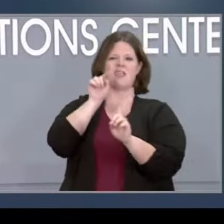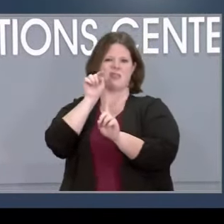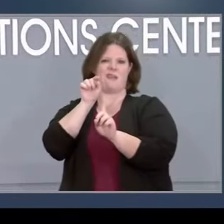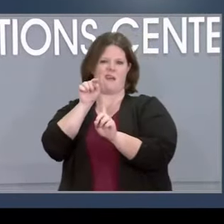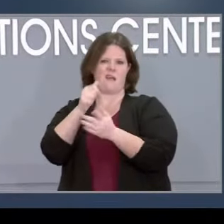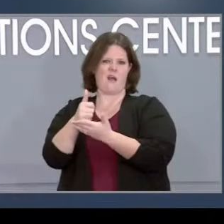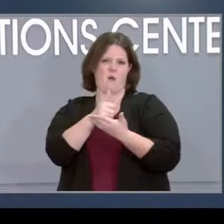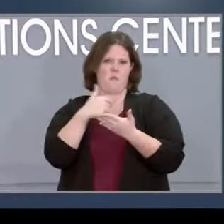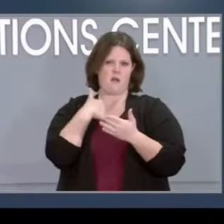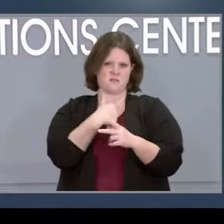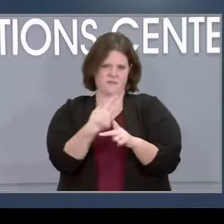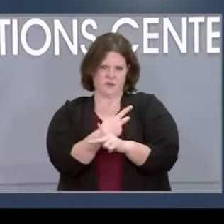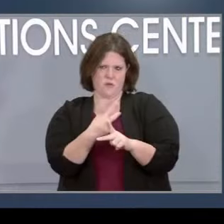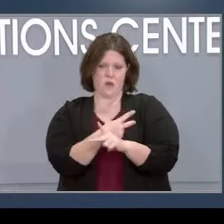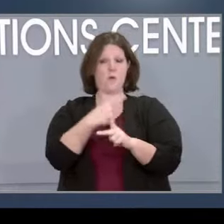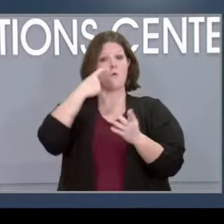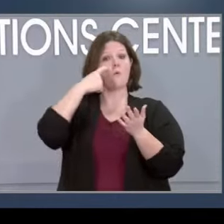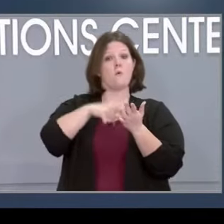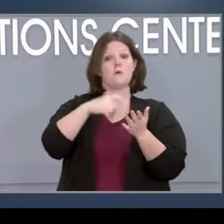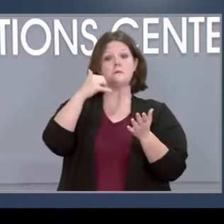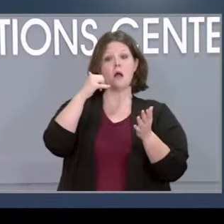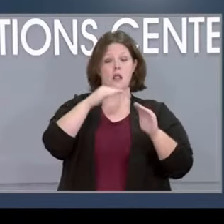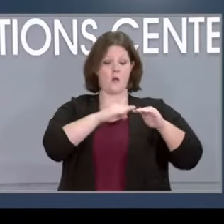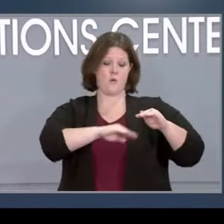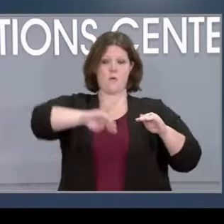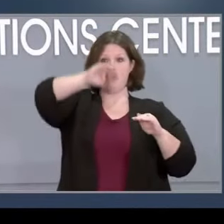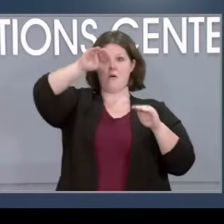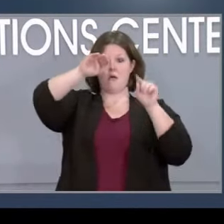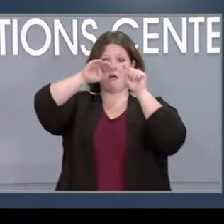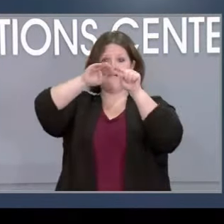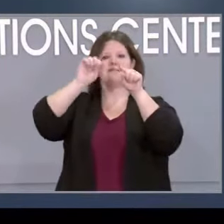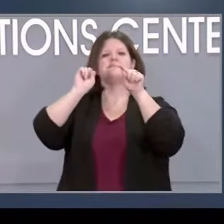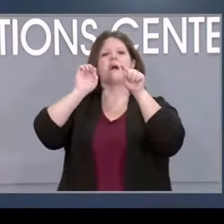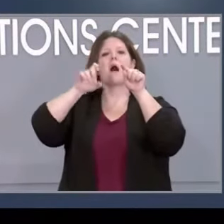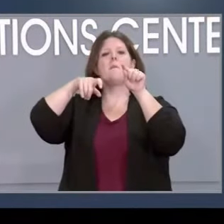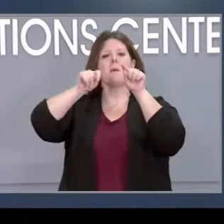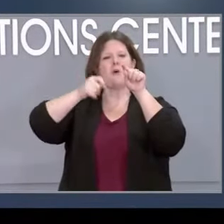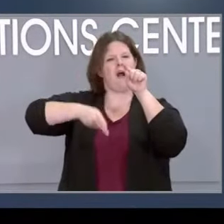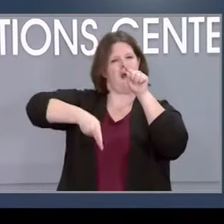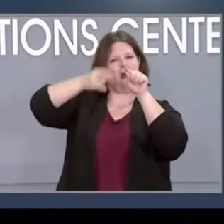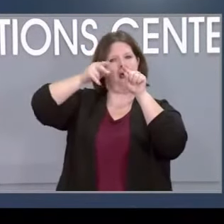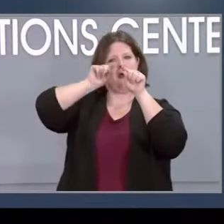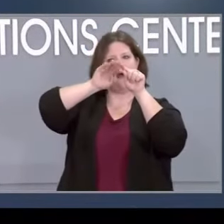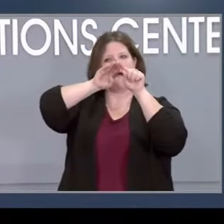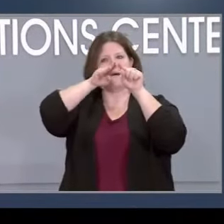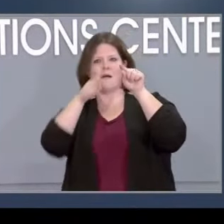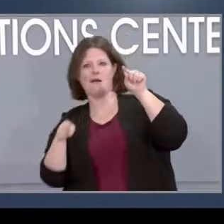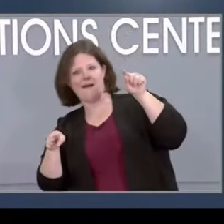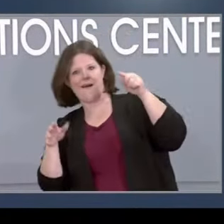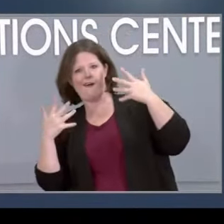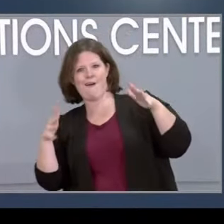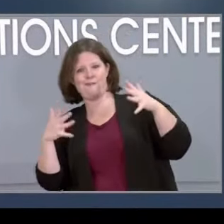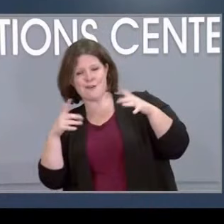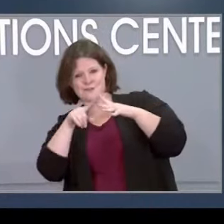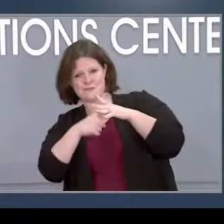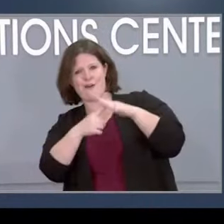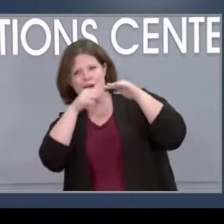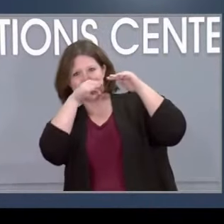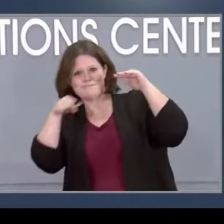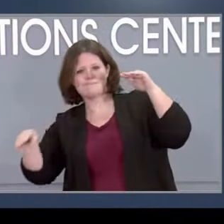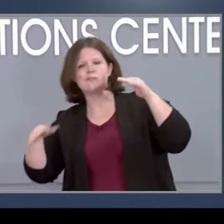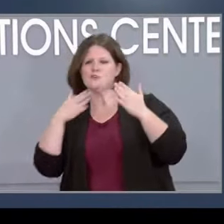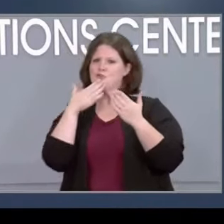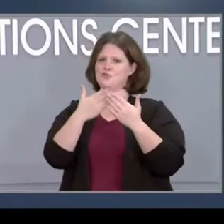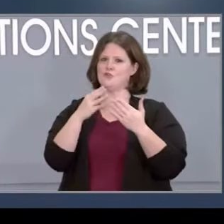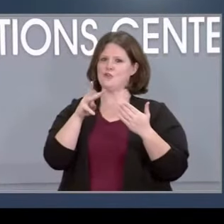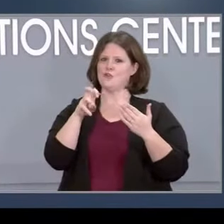has come down significantly from its recent peak in early September. And this is really good news. Next, we look